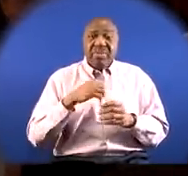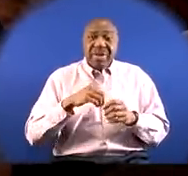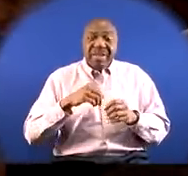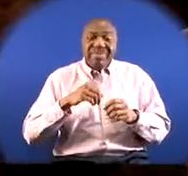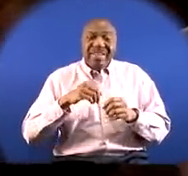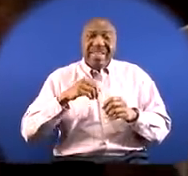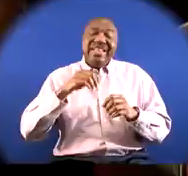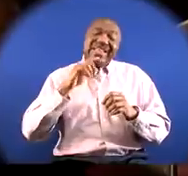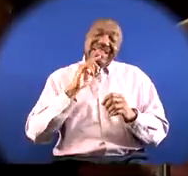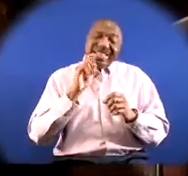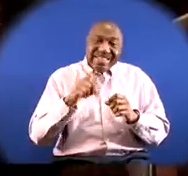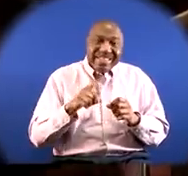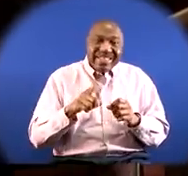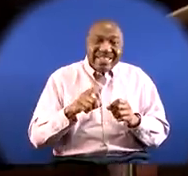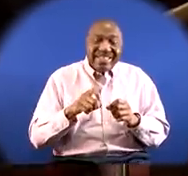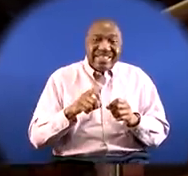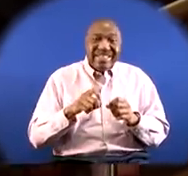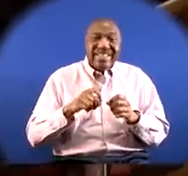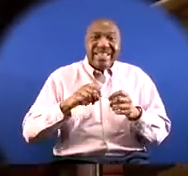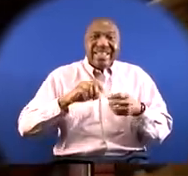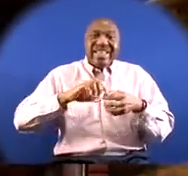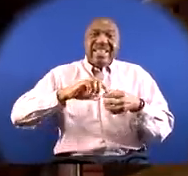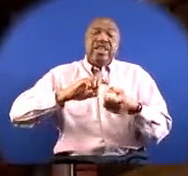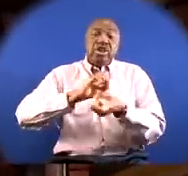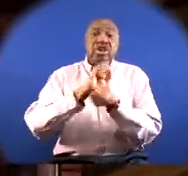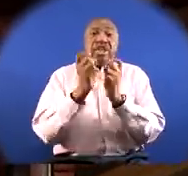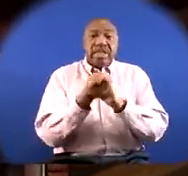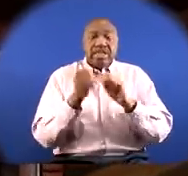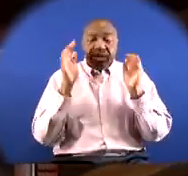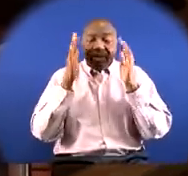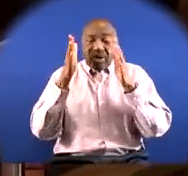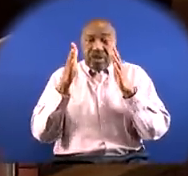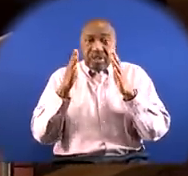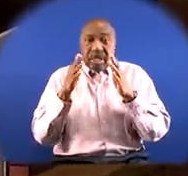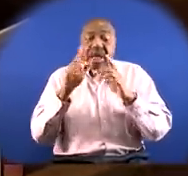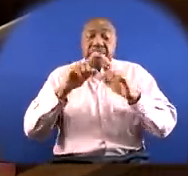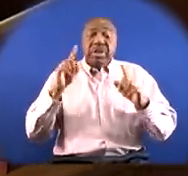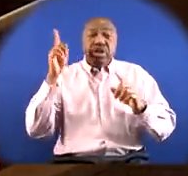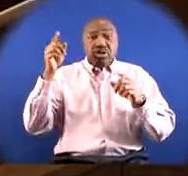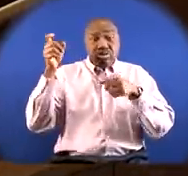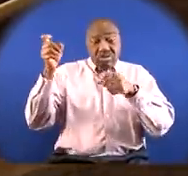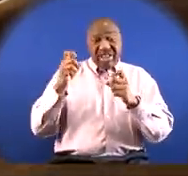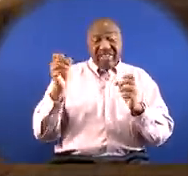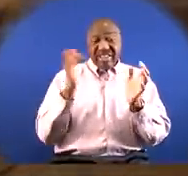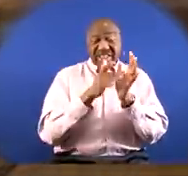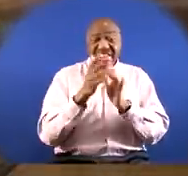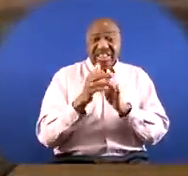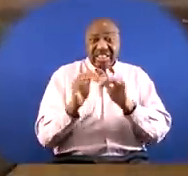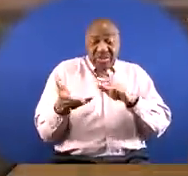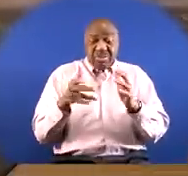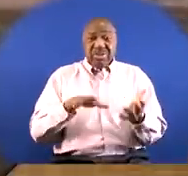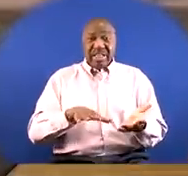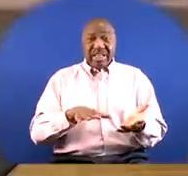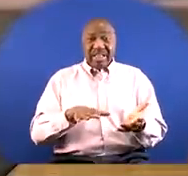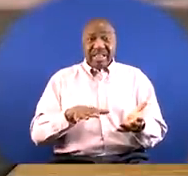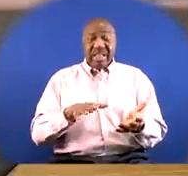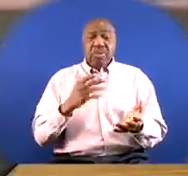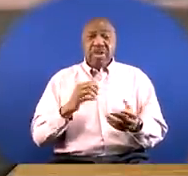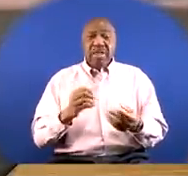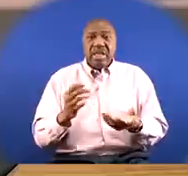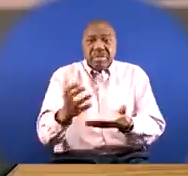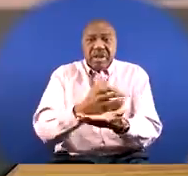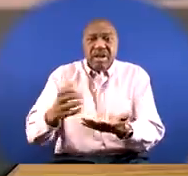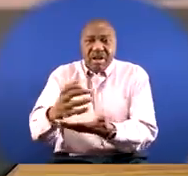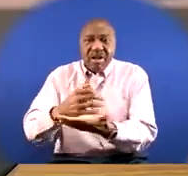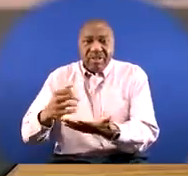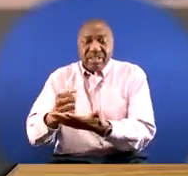But one Friday there was a seed sown and died so that there can be a harvest. We are but a few,